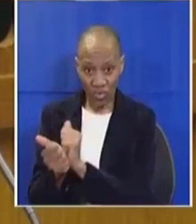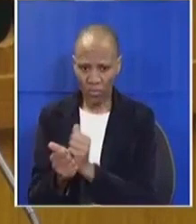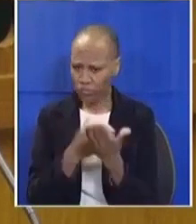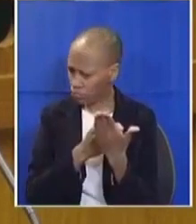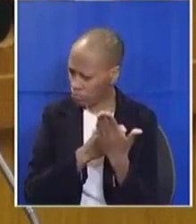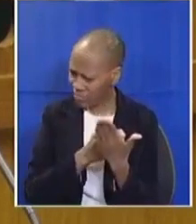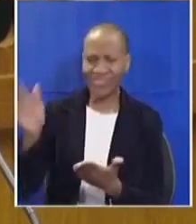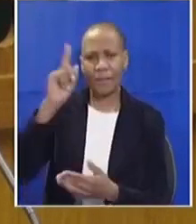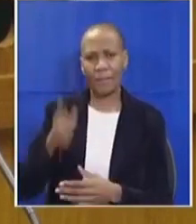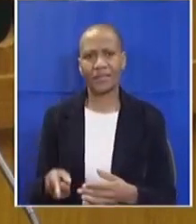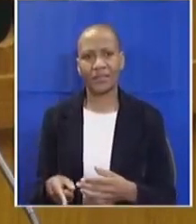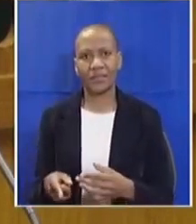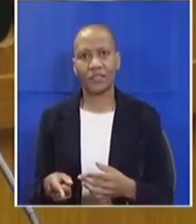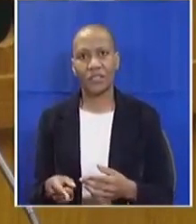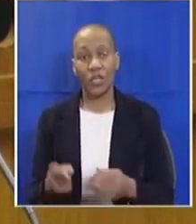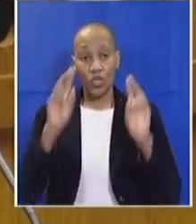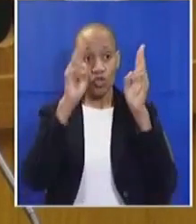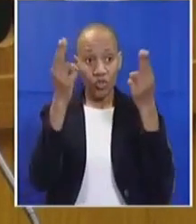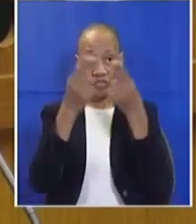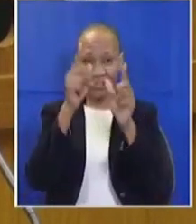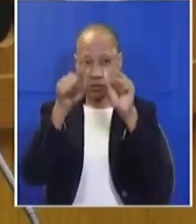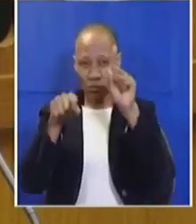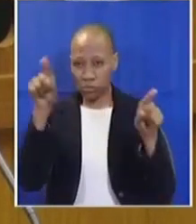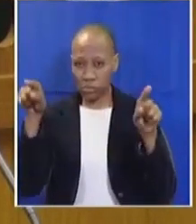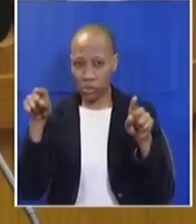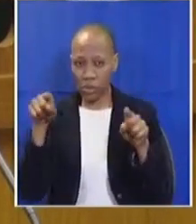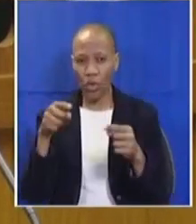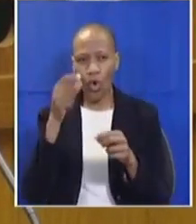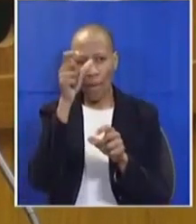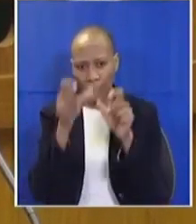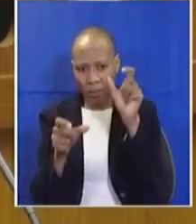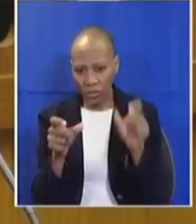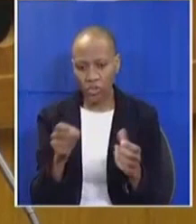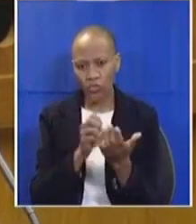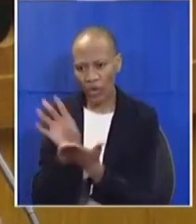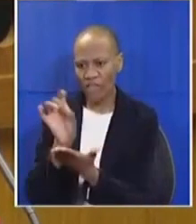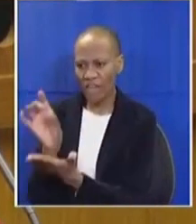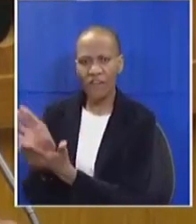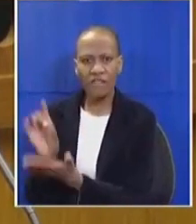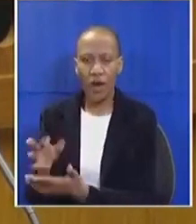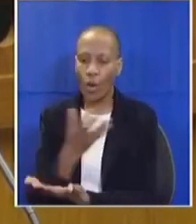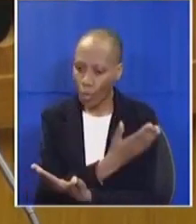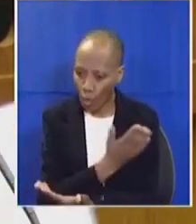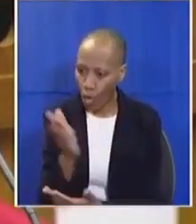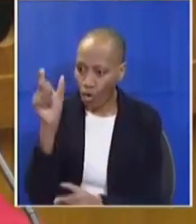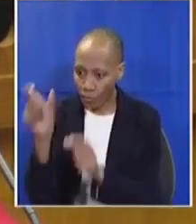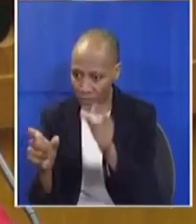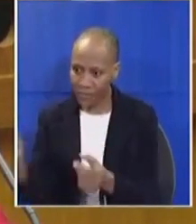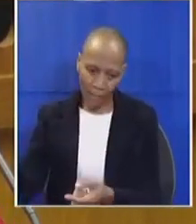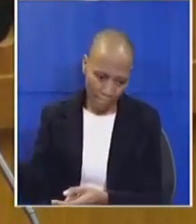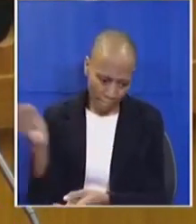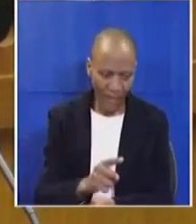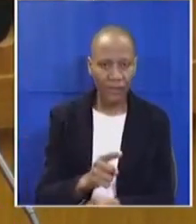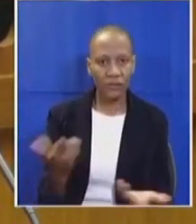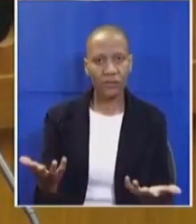effect, particularly by the universities that have expelled all these activists. Let all those expulsions